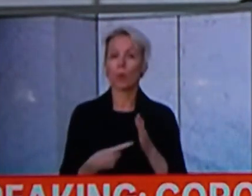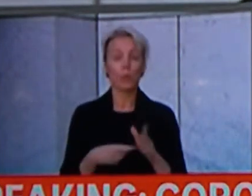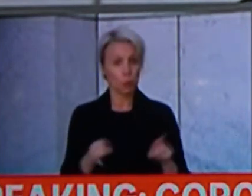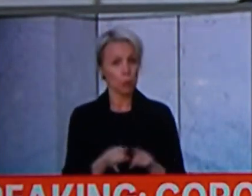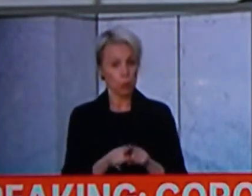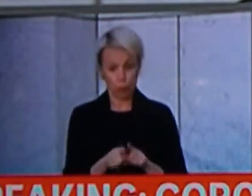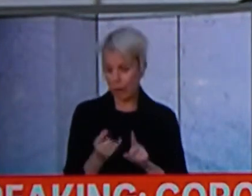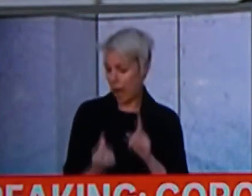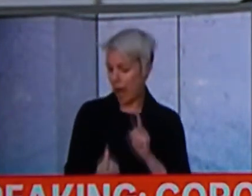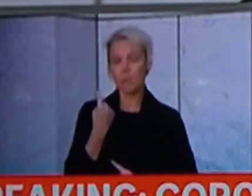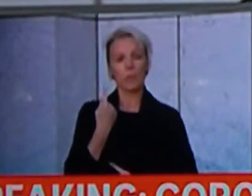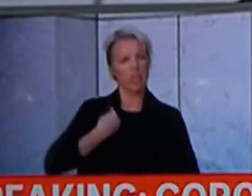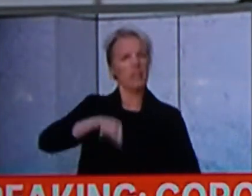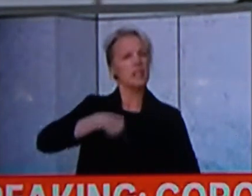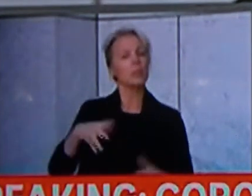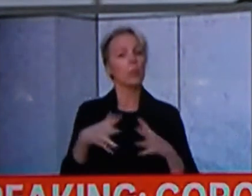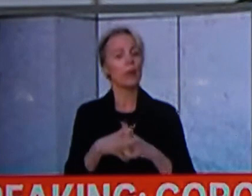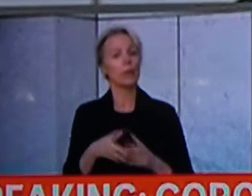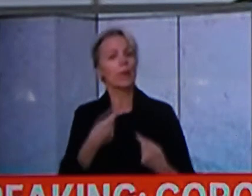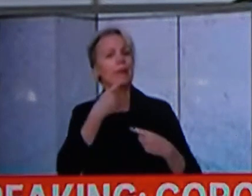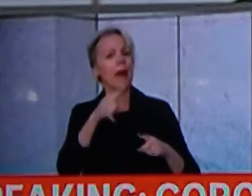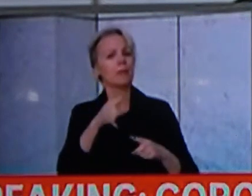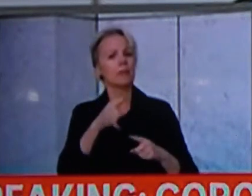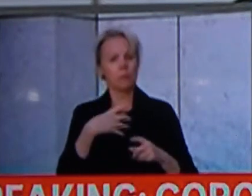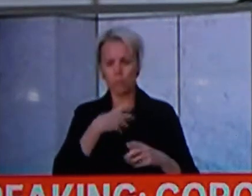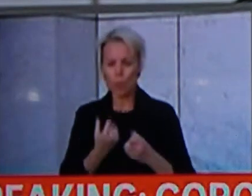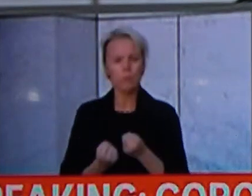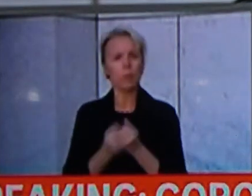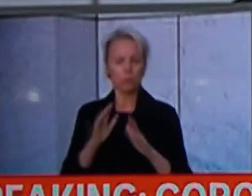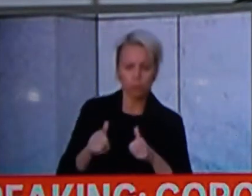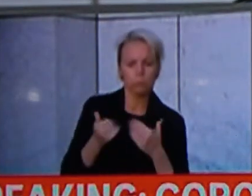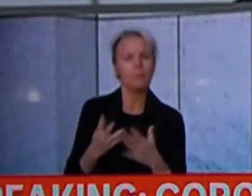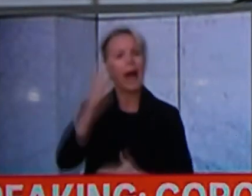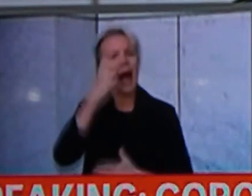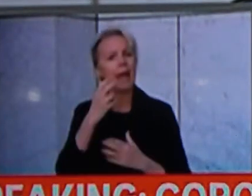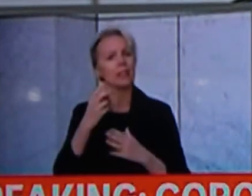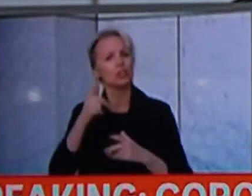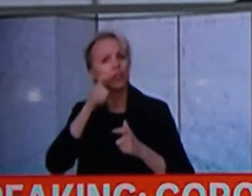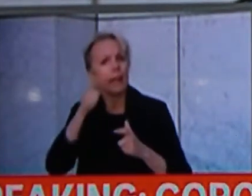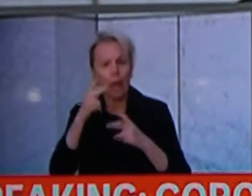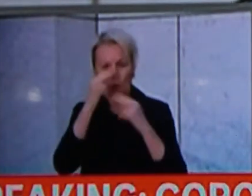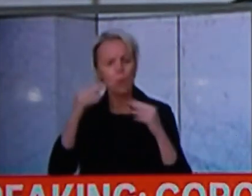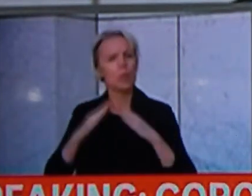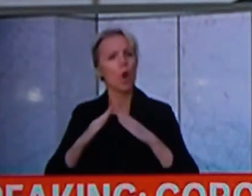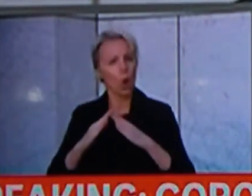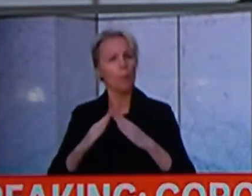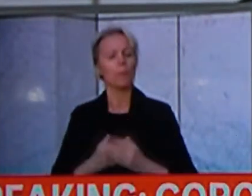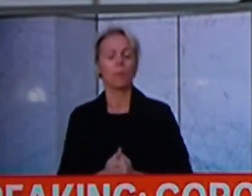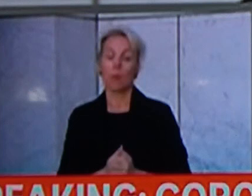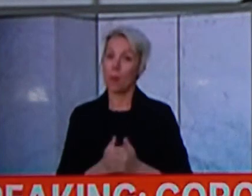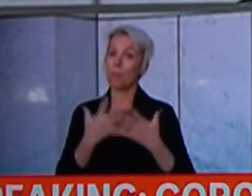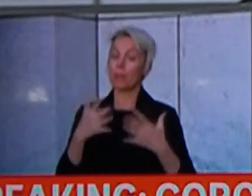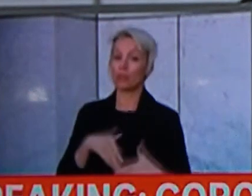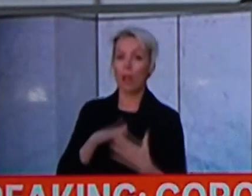earlier this week the additional support we're putting into aged care. There will be challenges there, but one thing I'm very encouraged by is being